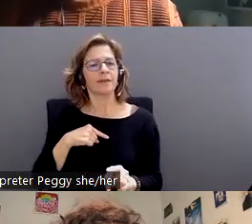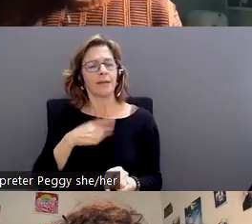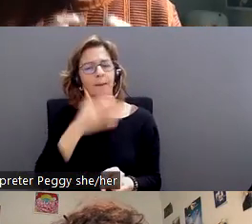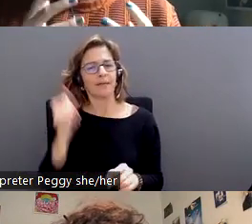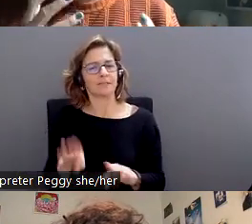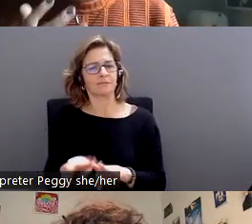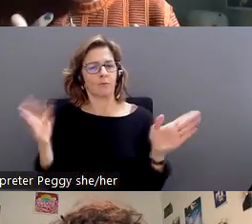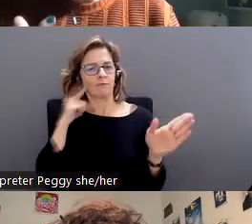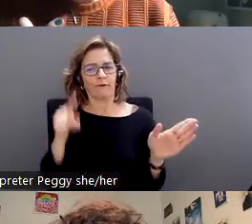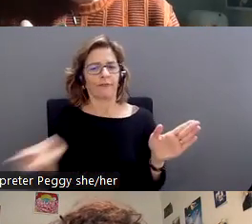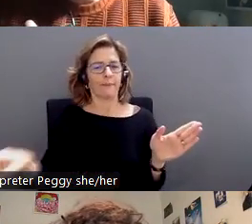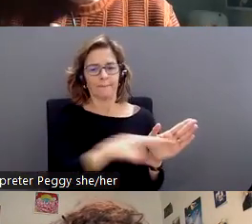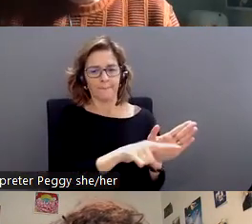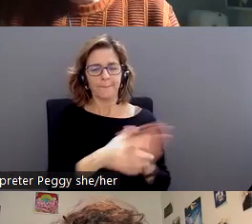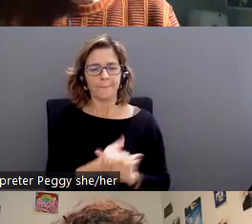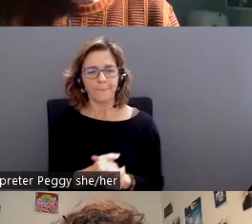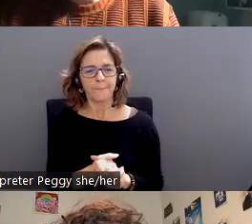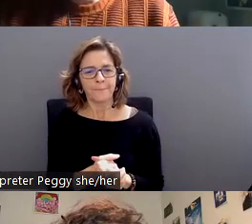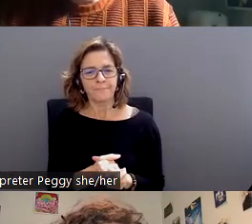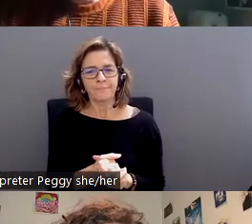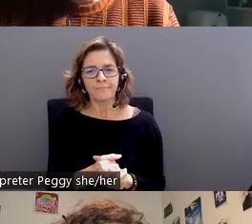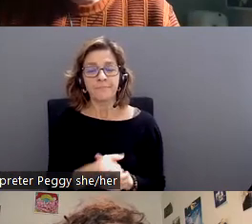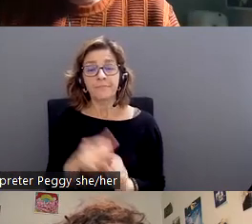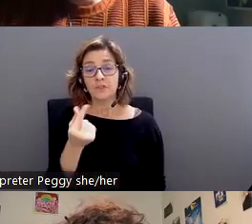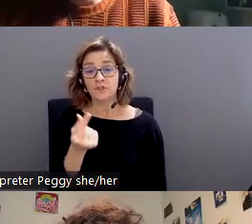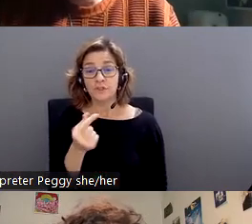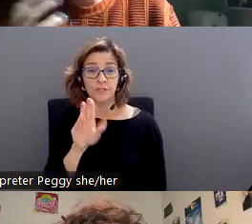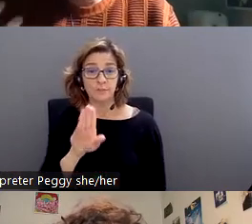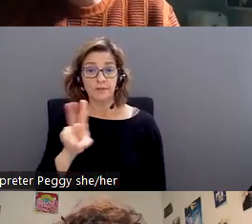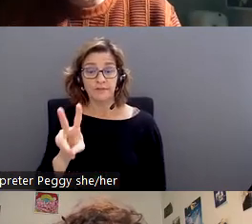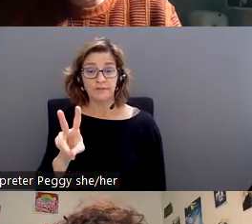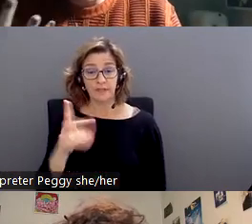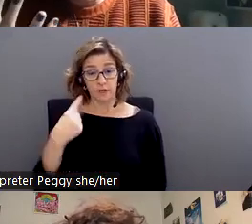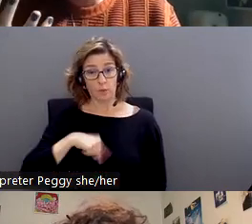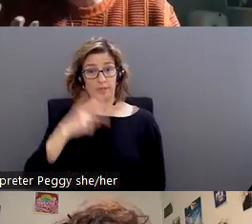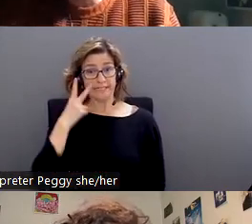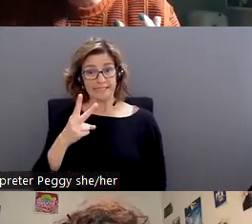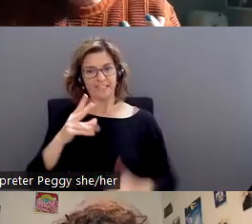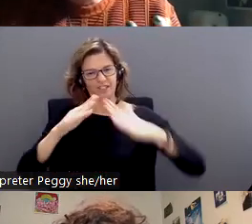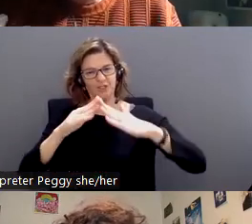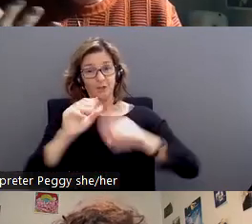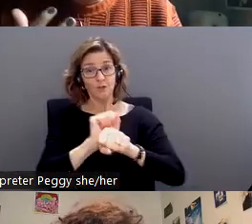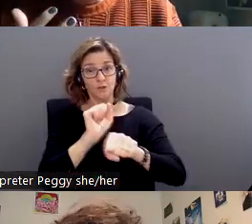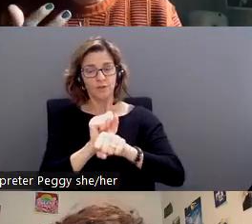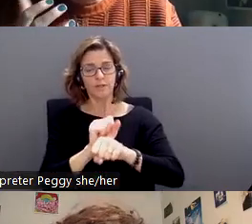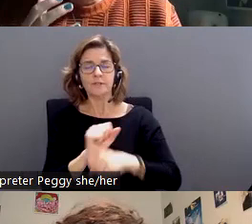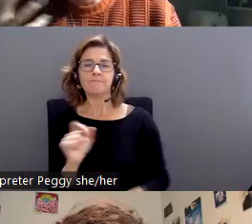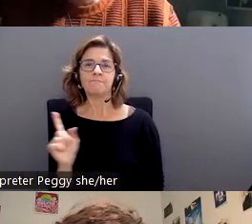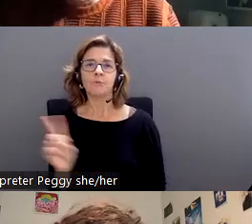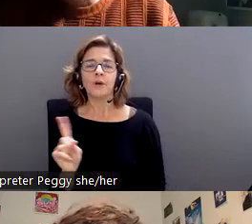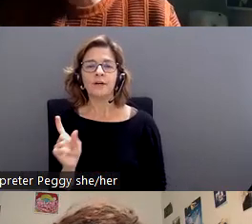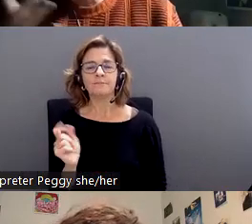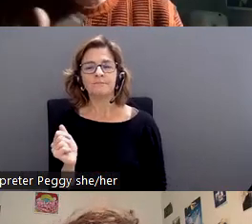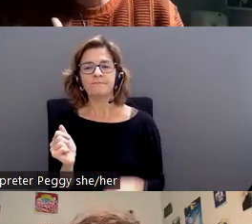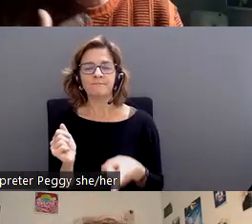And the way that gender-based violence shows up in our work is really in